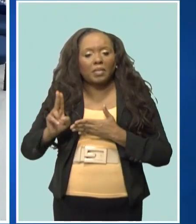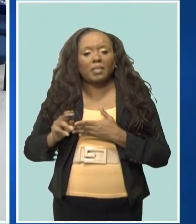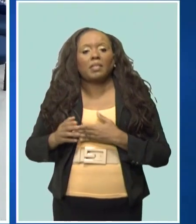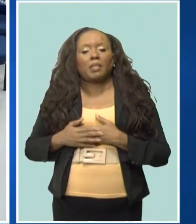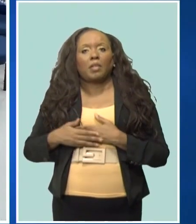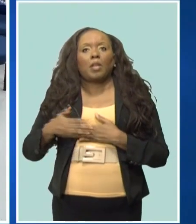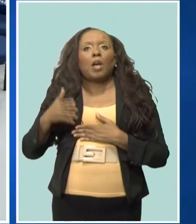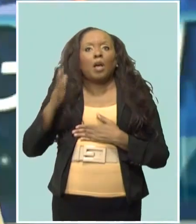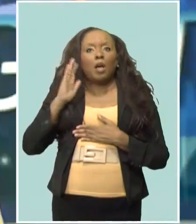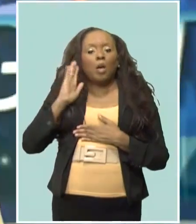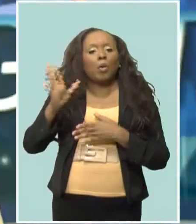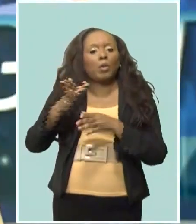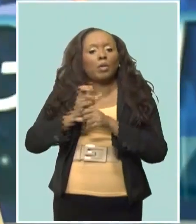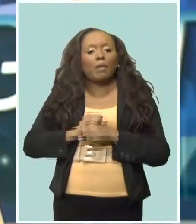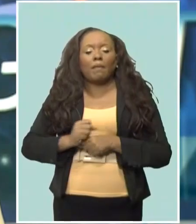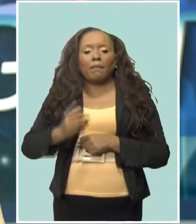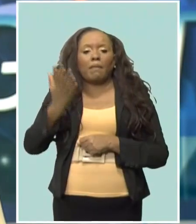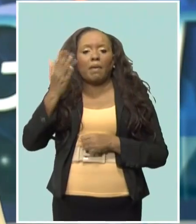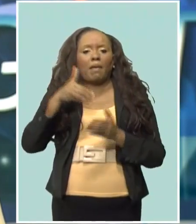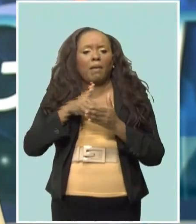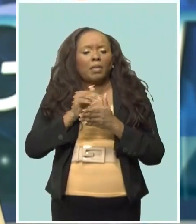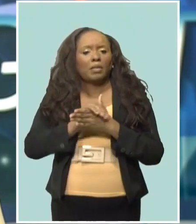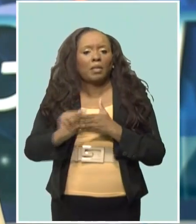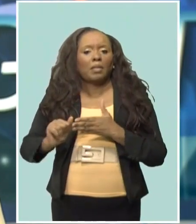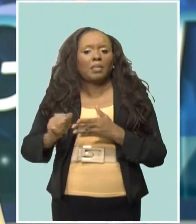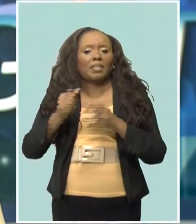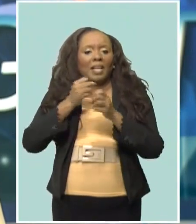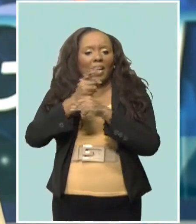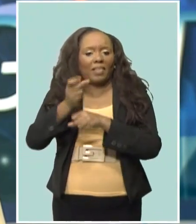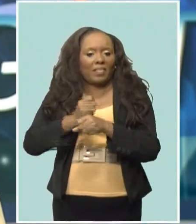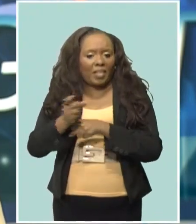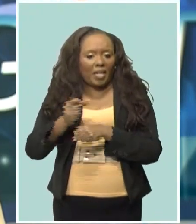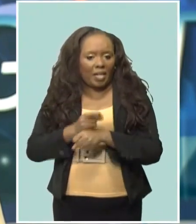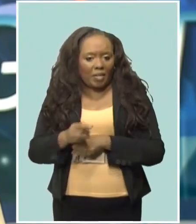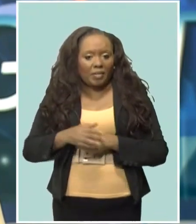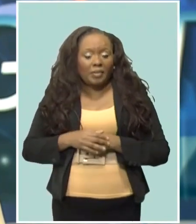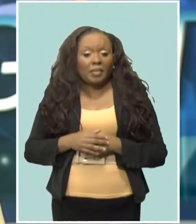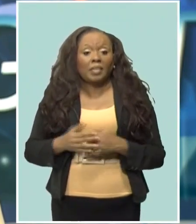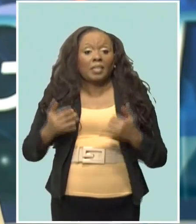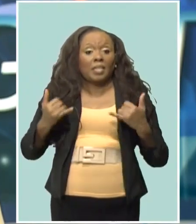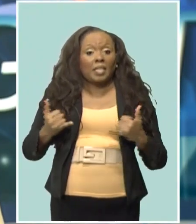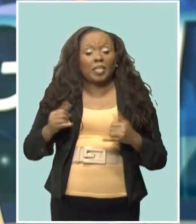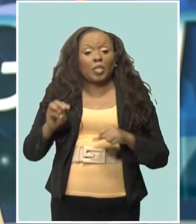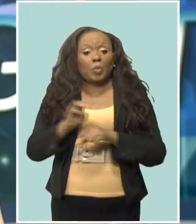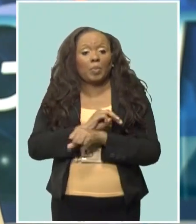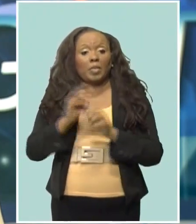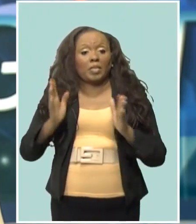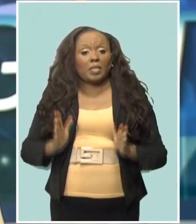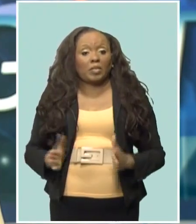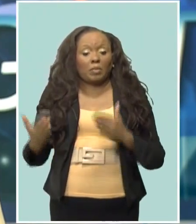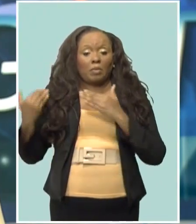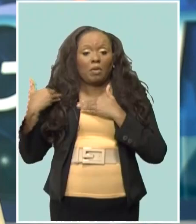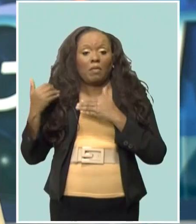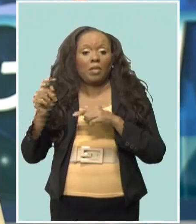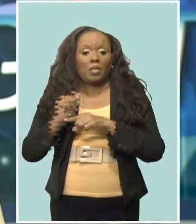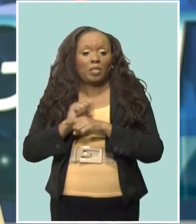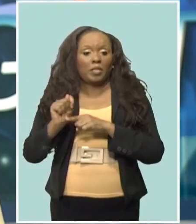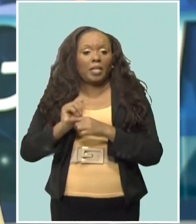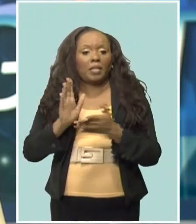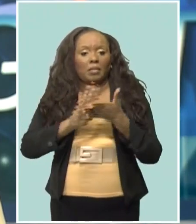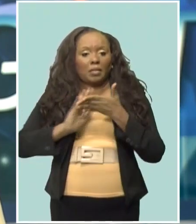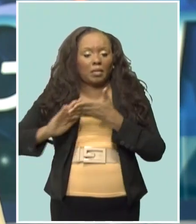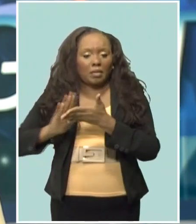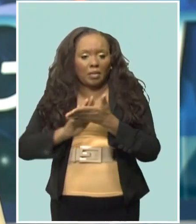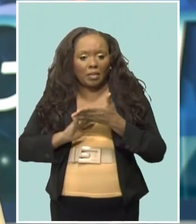year for the duration of the course of study. During a scholarship award ceremony, Minister of Training and Tertiary Education Sandra